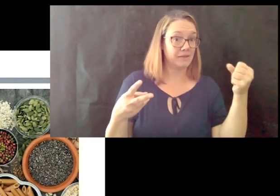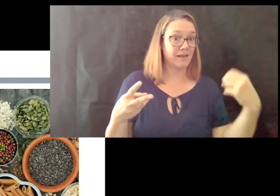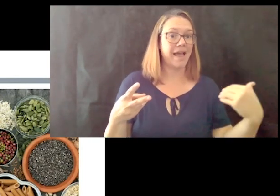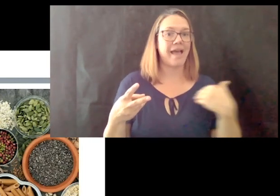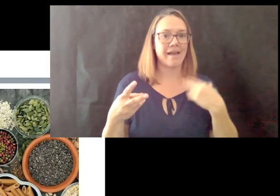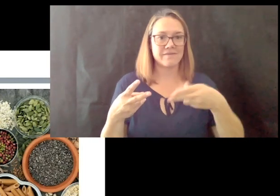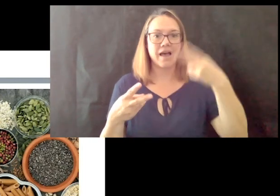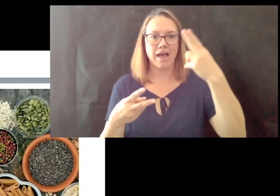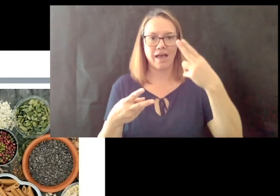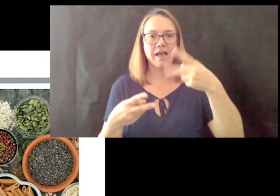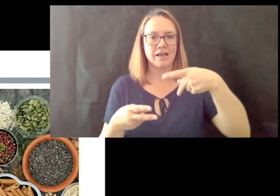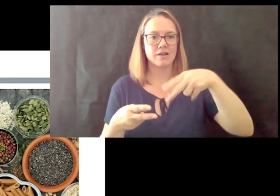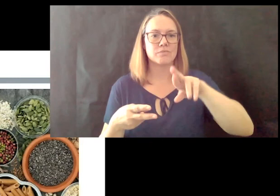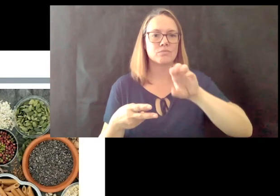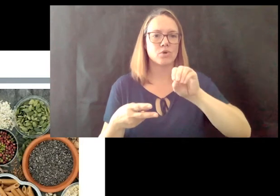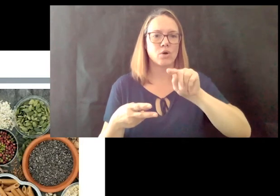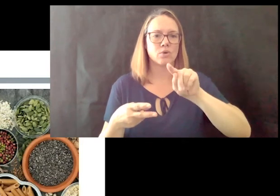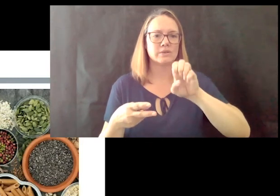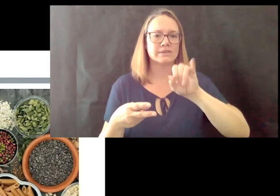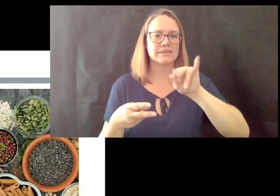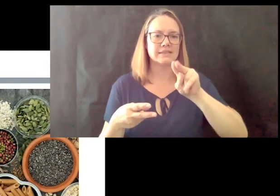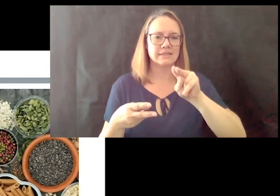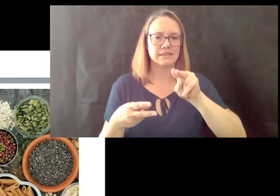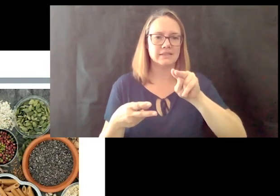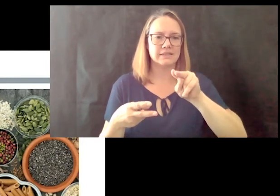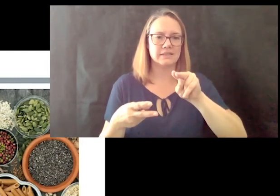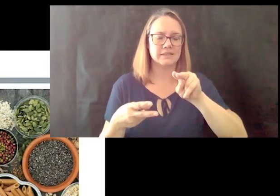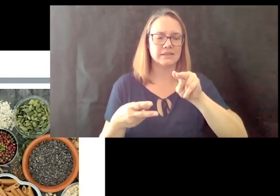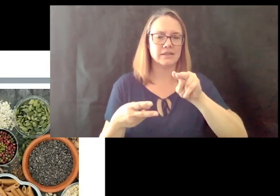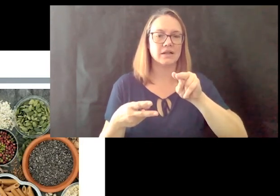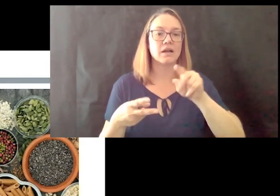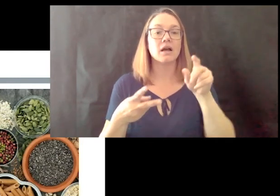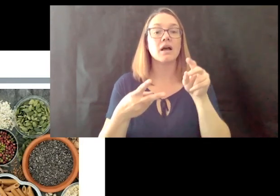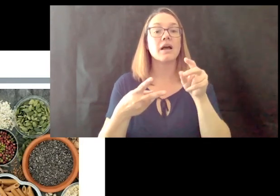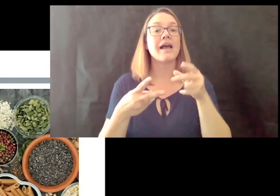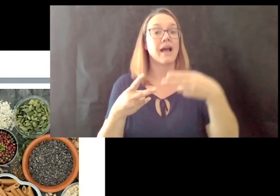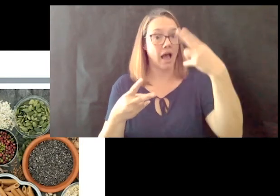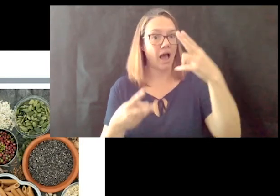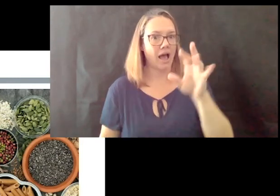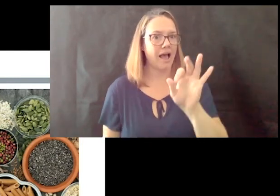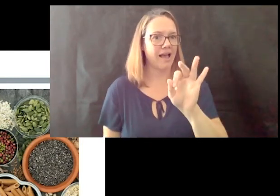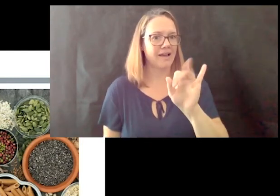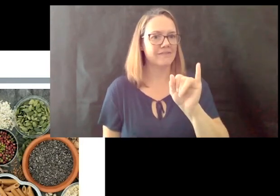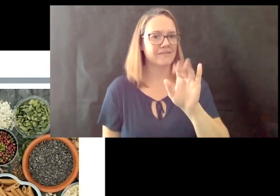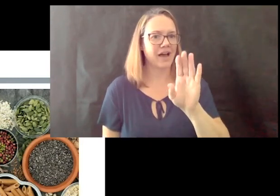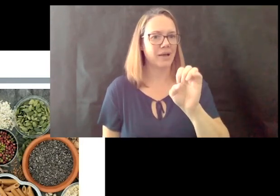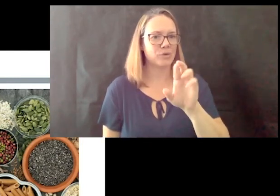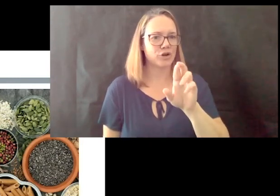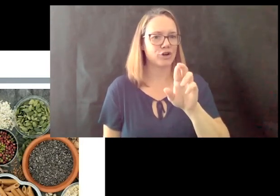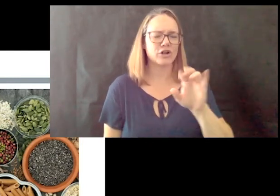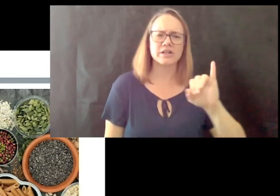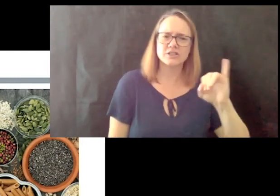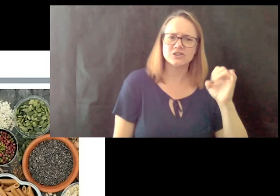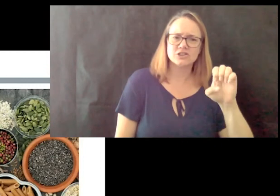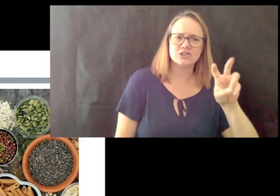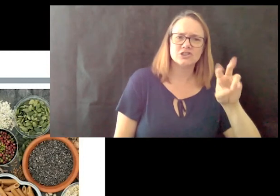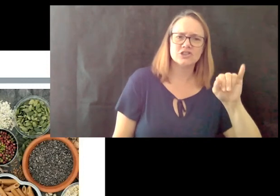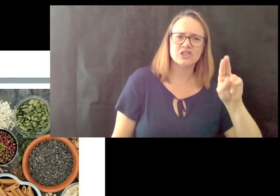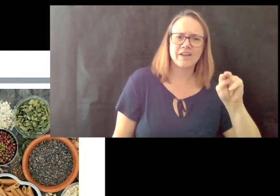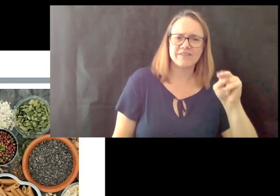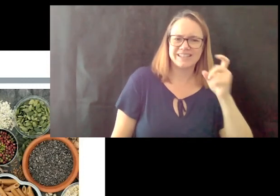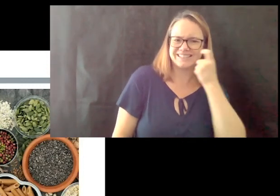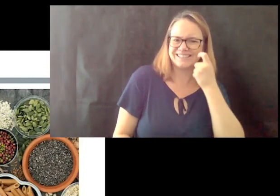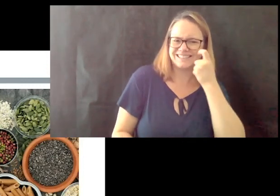also contain high protein. But the other benefit to beans here is that they're high in fiber. And Jevin kind of touched